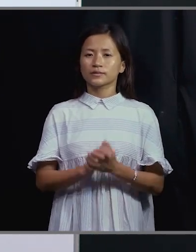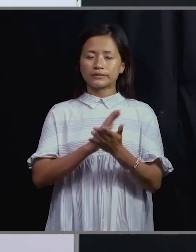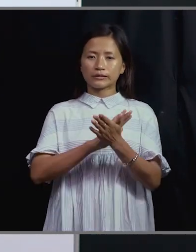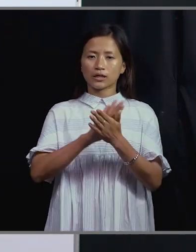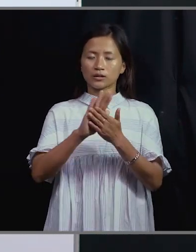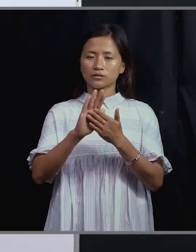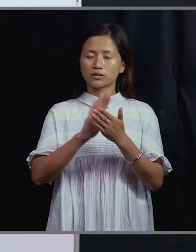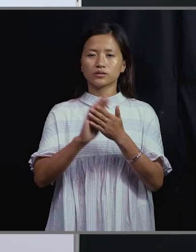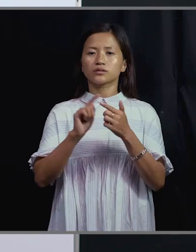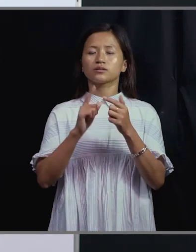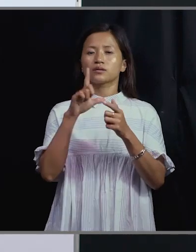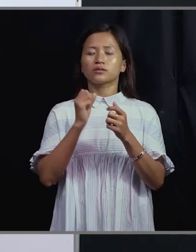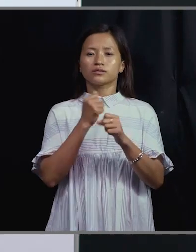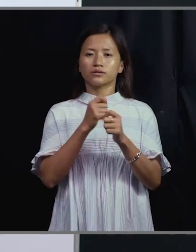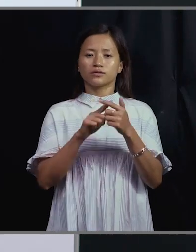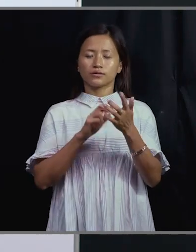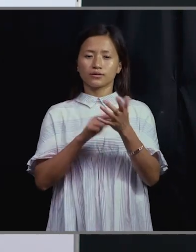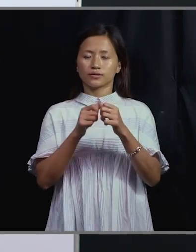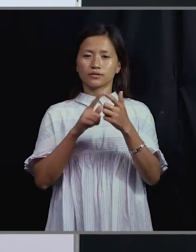Halogenation.